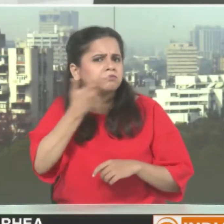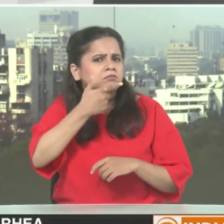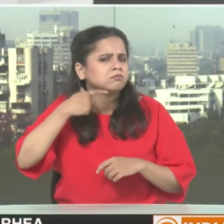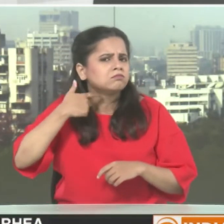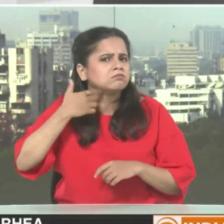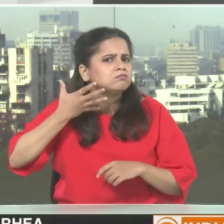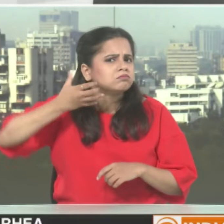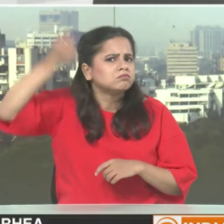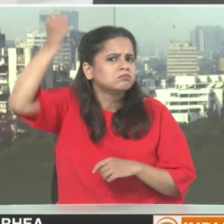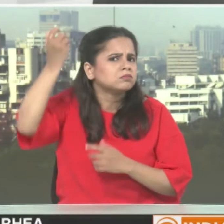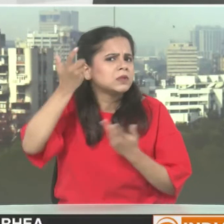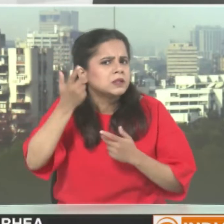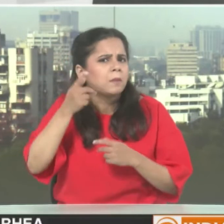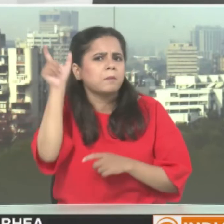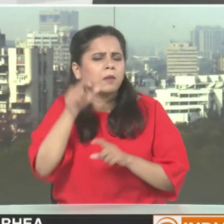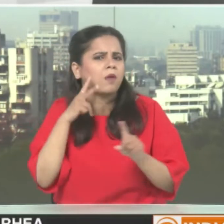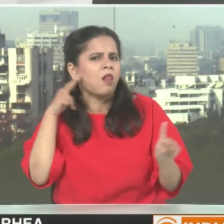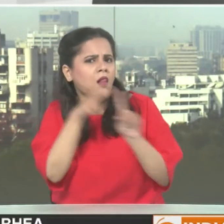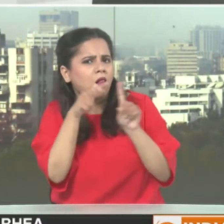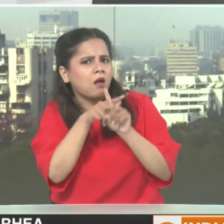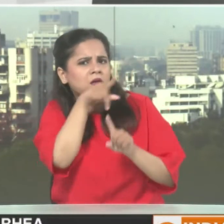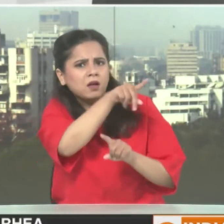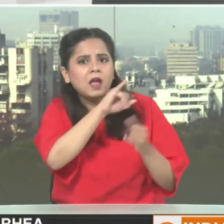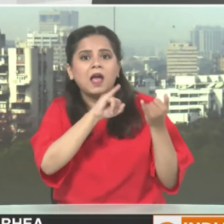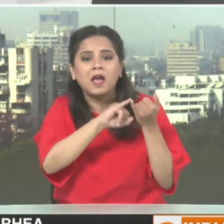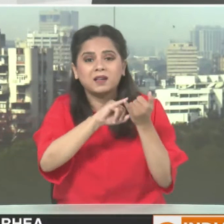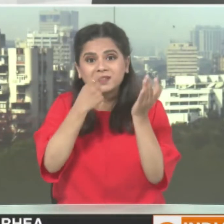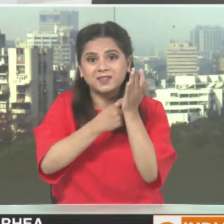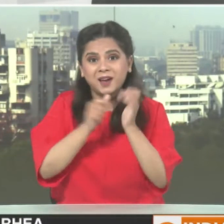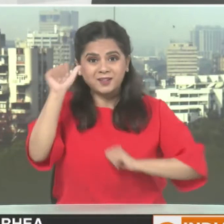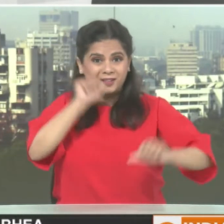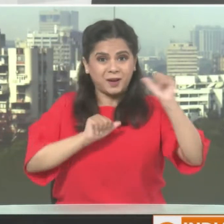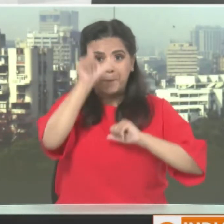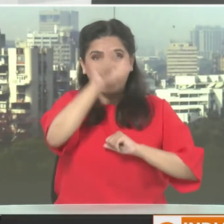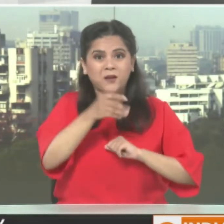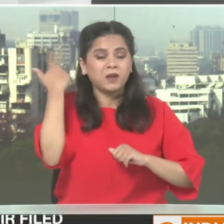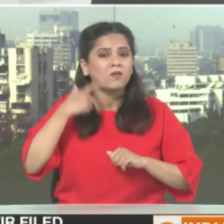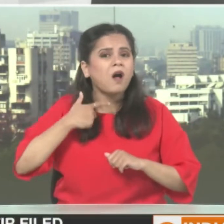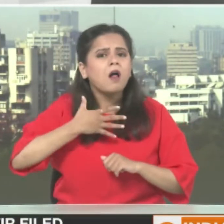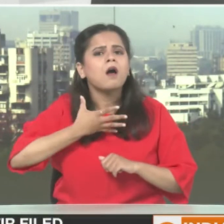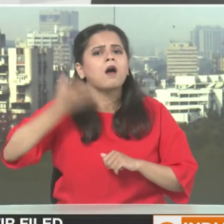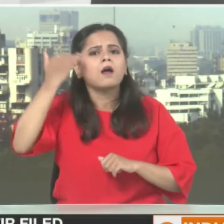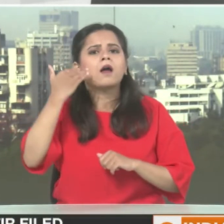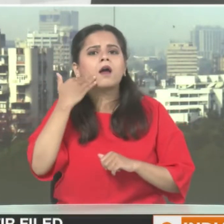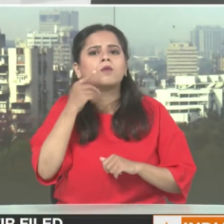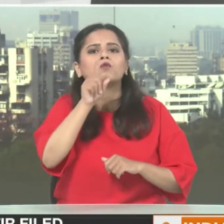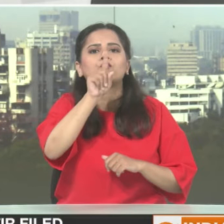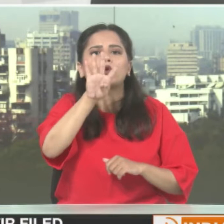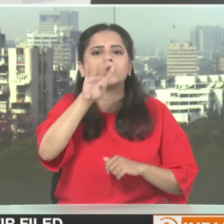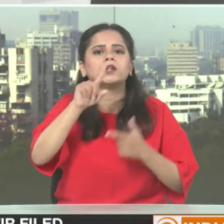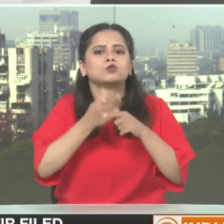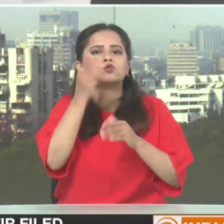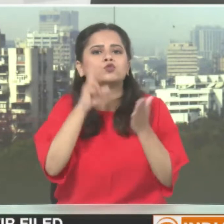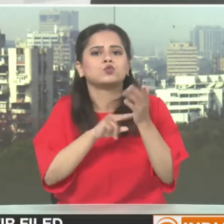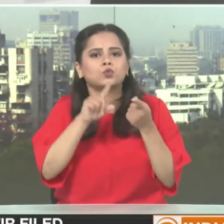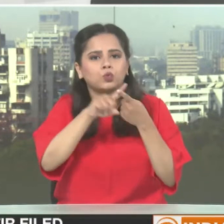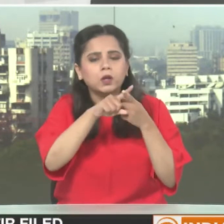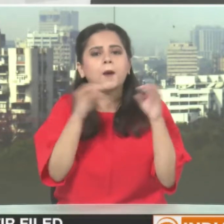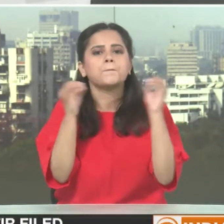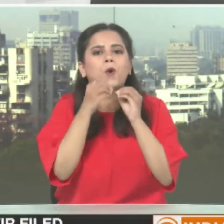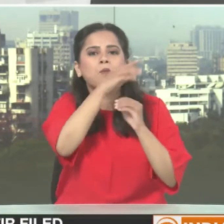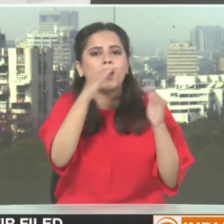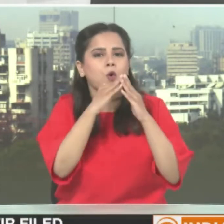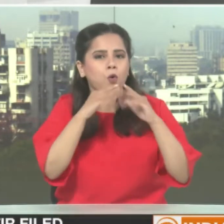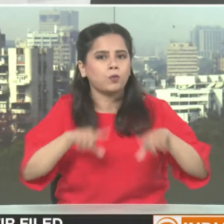of suicide and fraud. Actor Sushant Singh Rajput was found dead on the 14th of June at his Mumbai